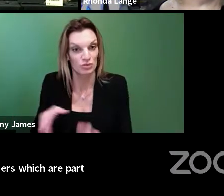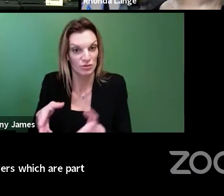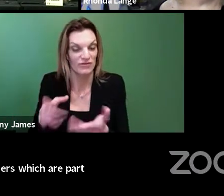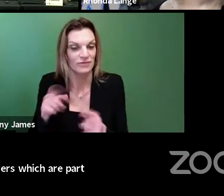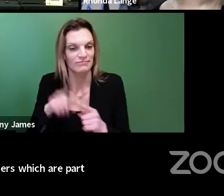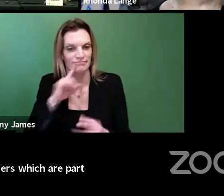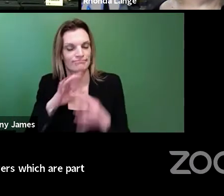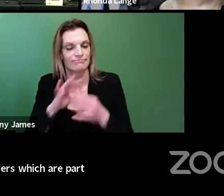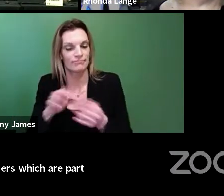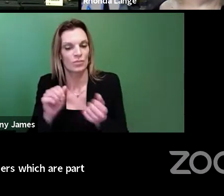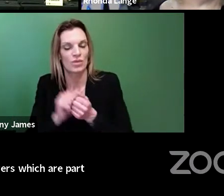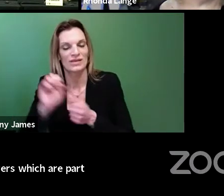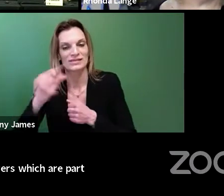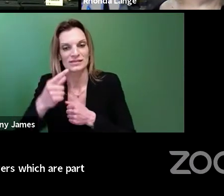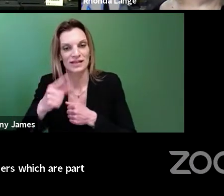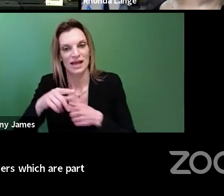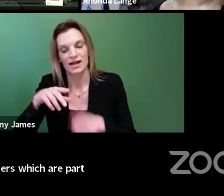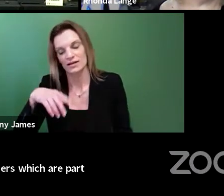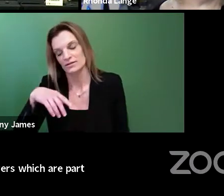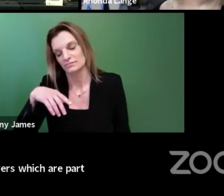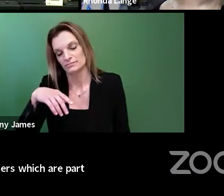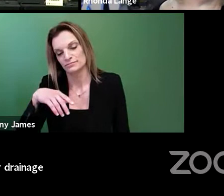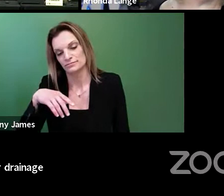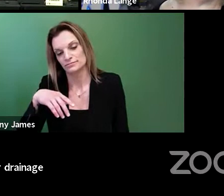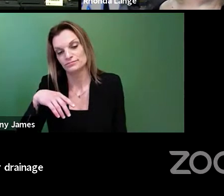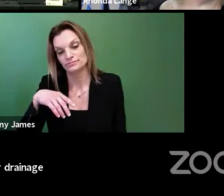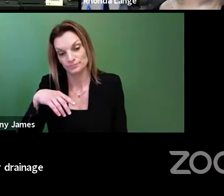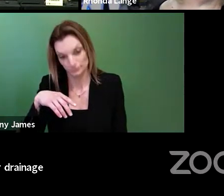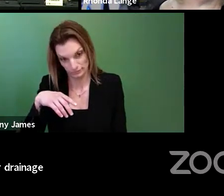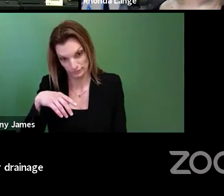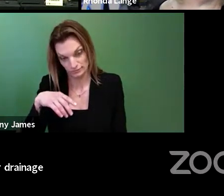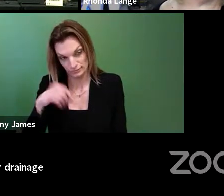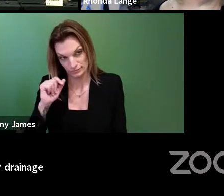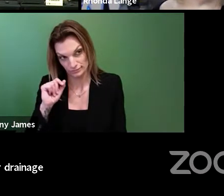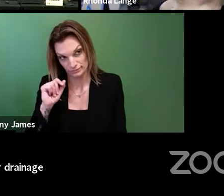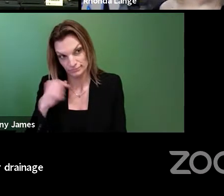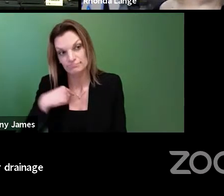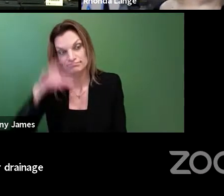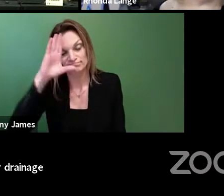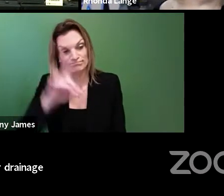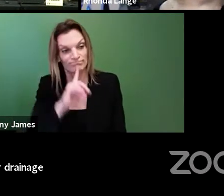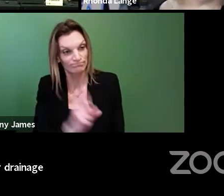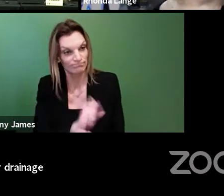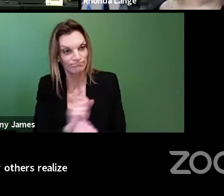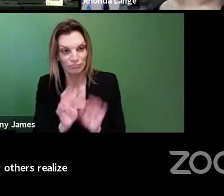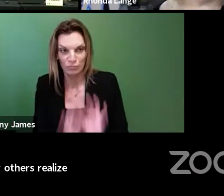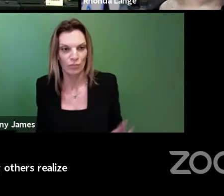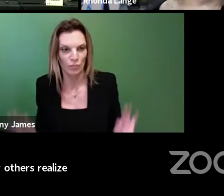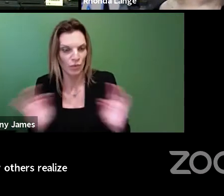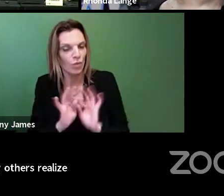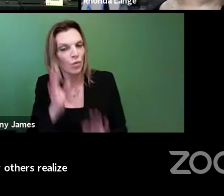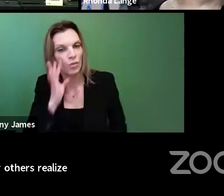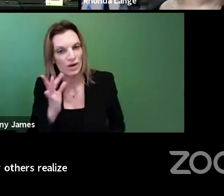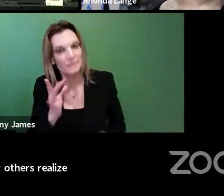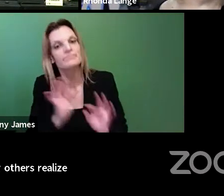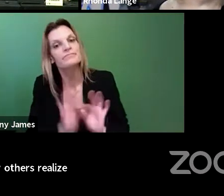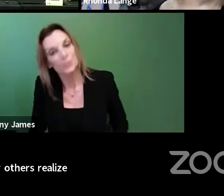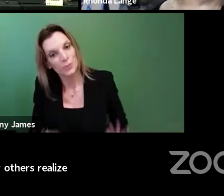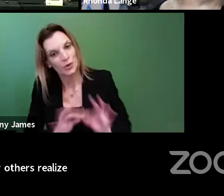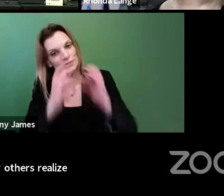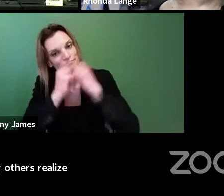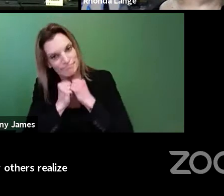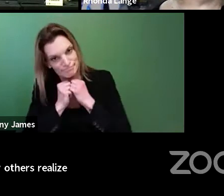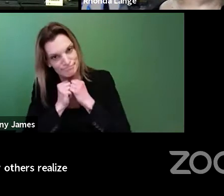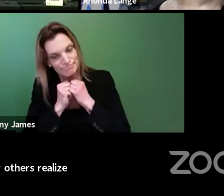basin. I, along with so many others, realize how important it is to preserve, protect,